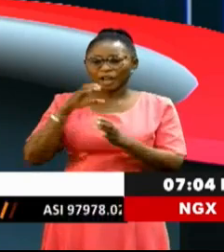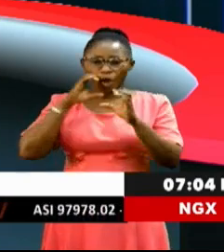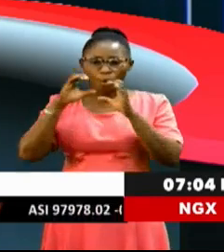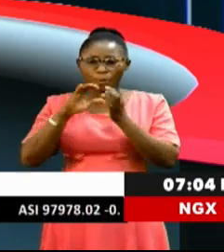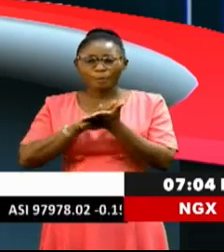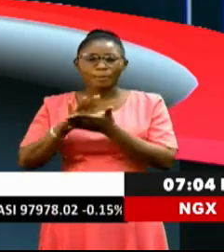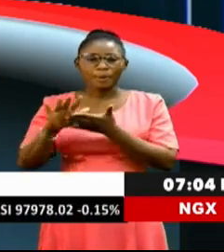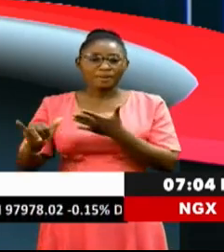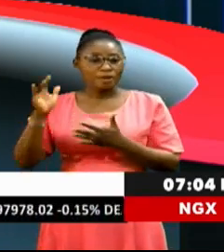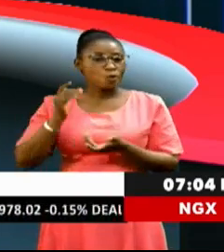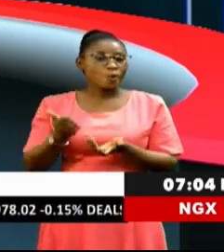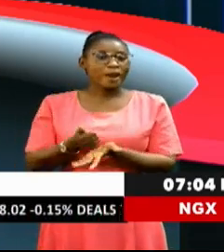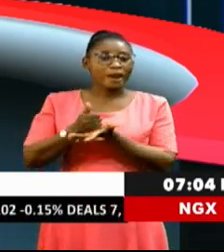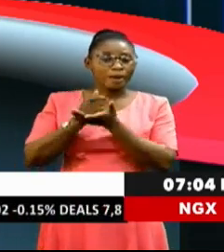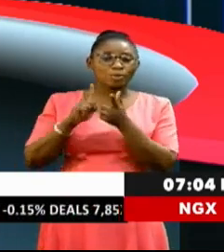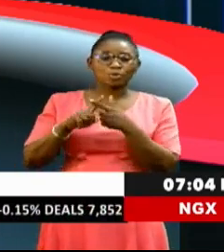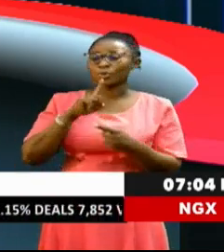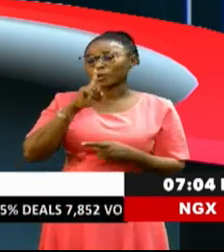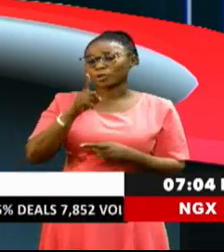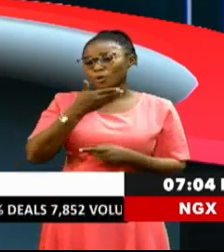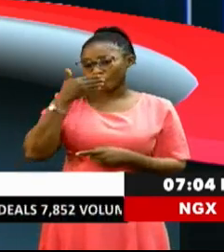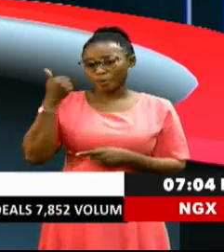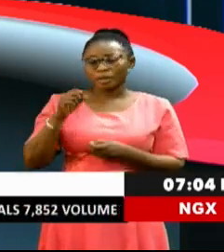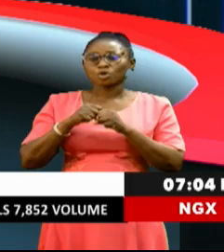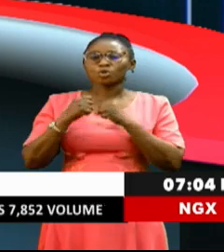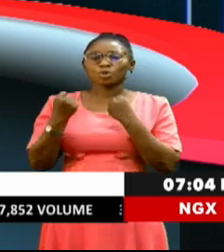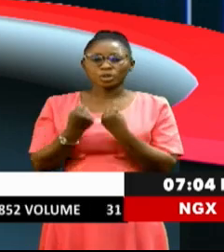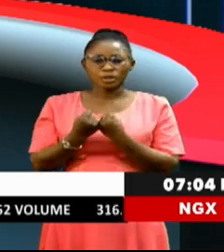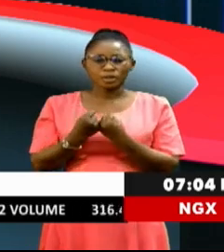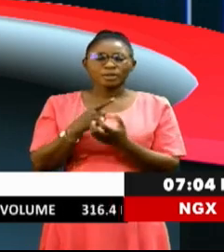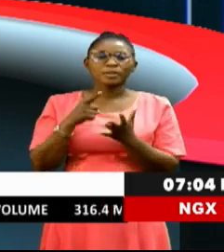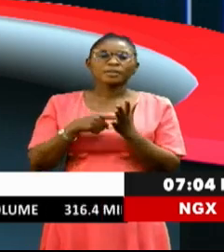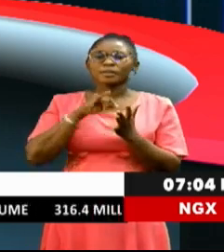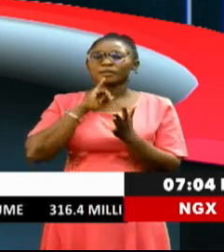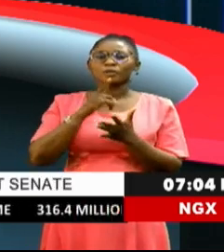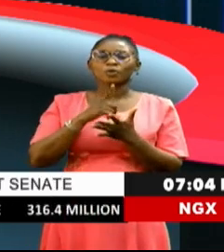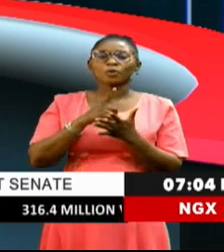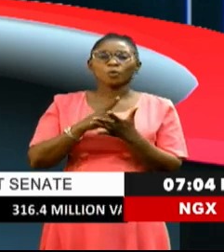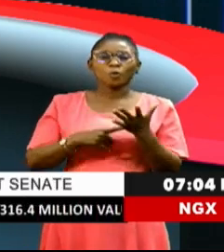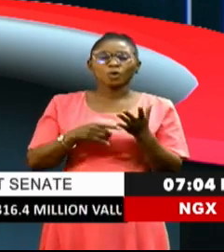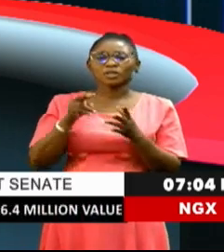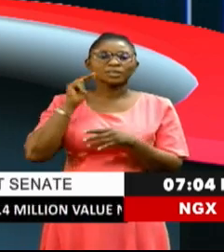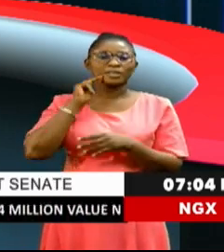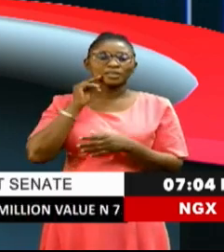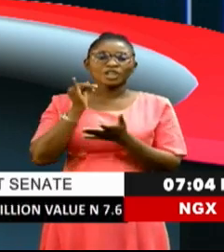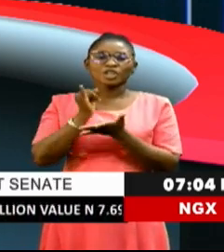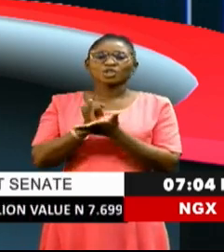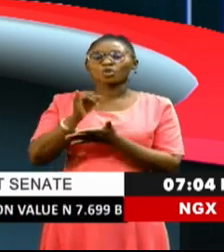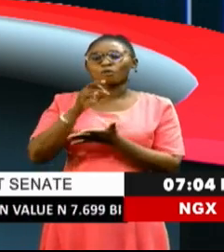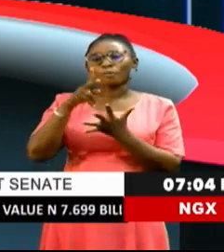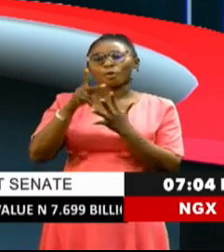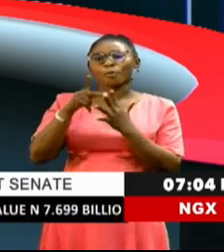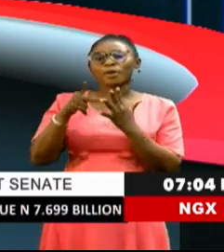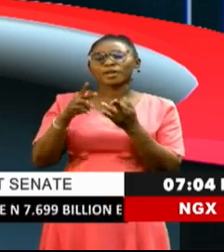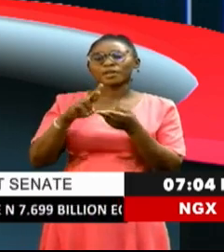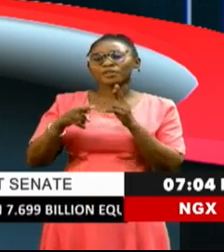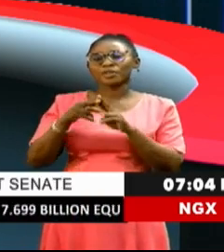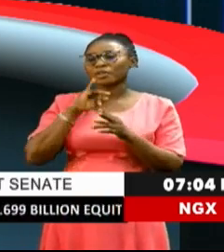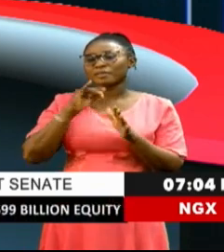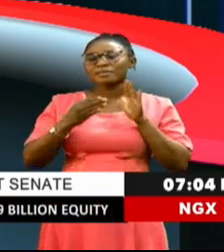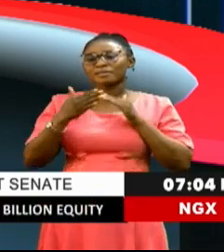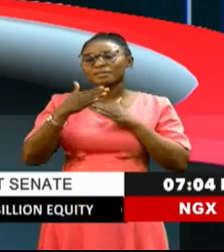will go a long way in ensuring a better society. And this is what the Nigerian Institute of Public Relations is championing